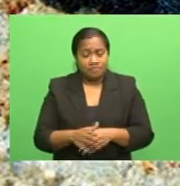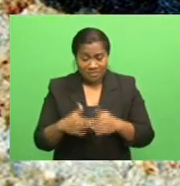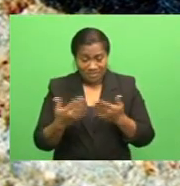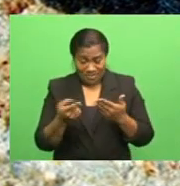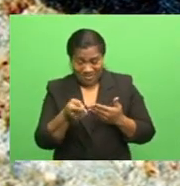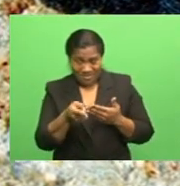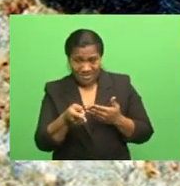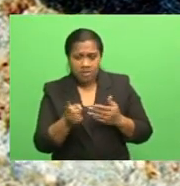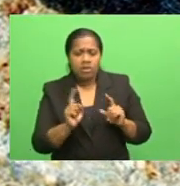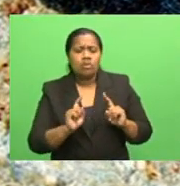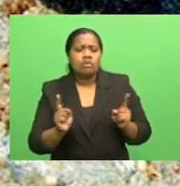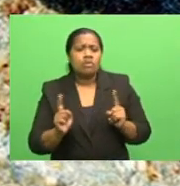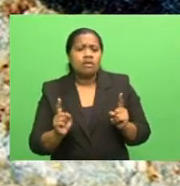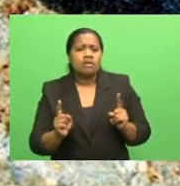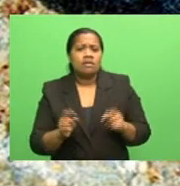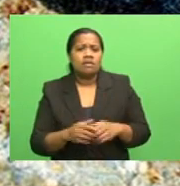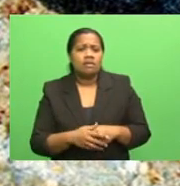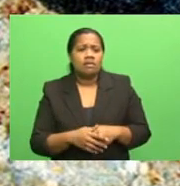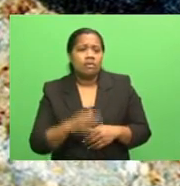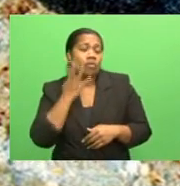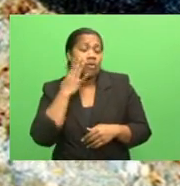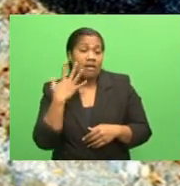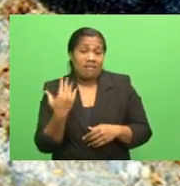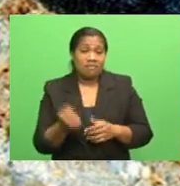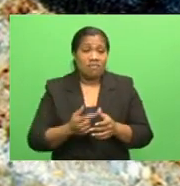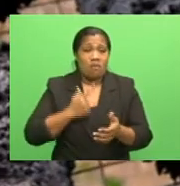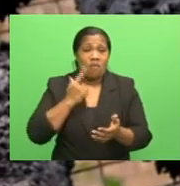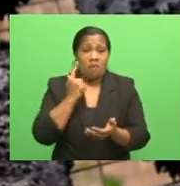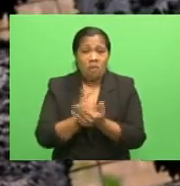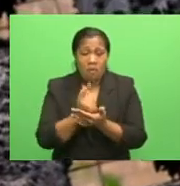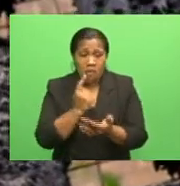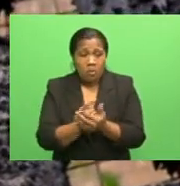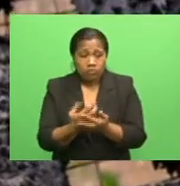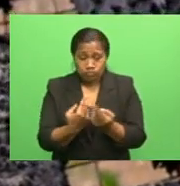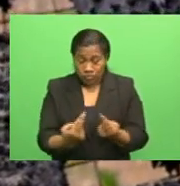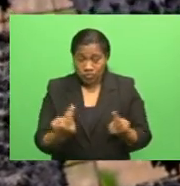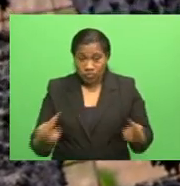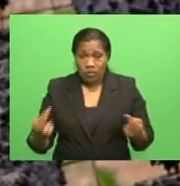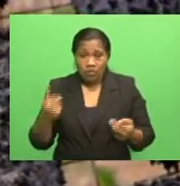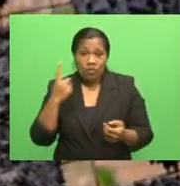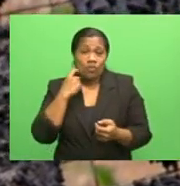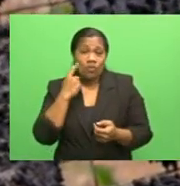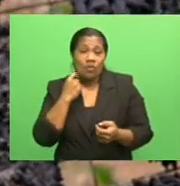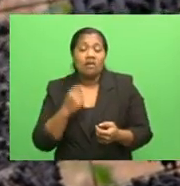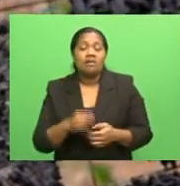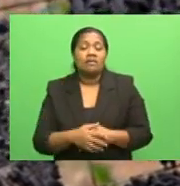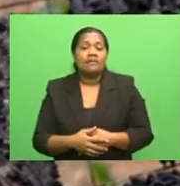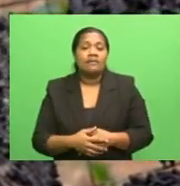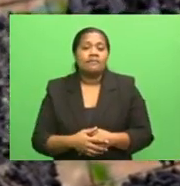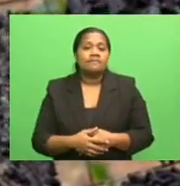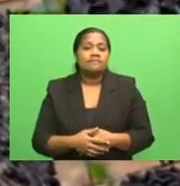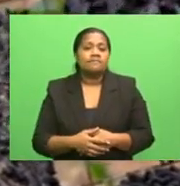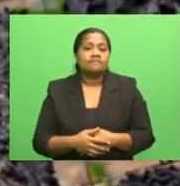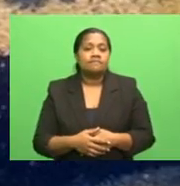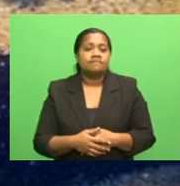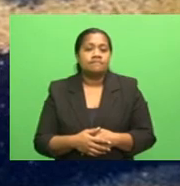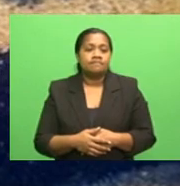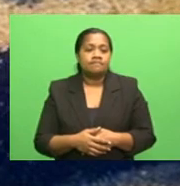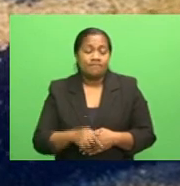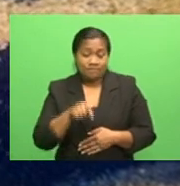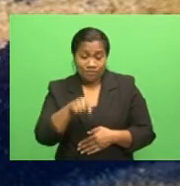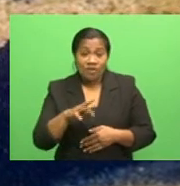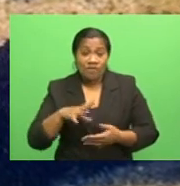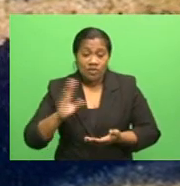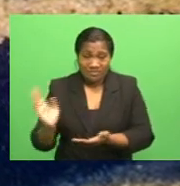that when there is a lot of resources in the water, the tendency for it to be